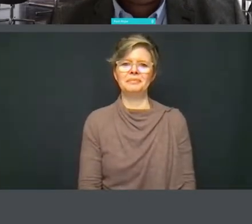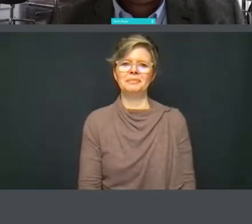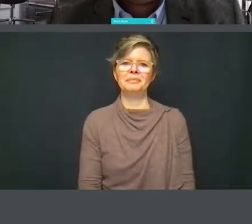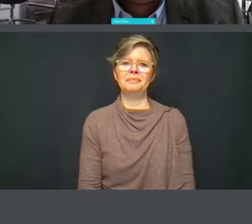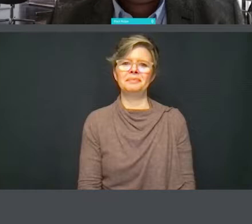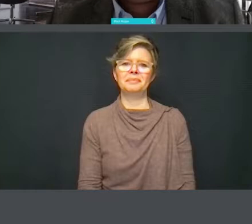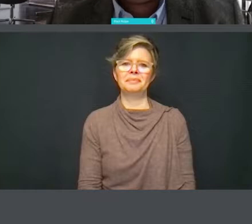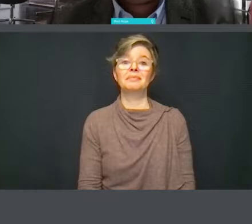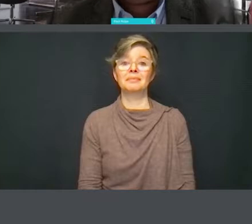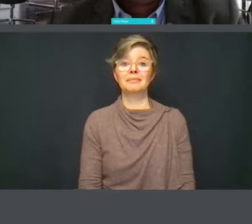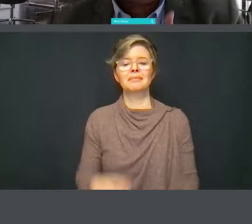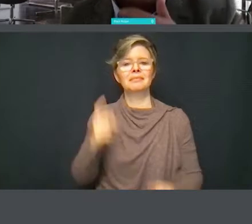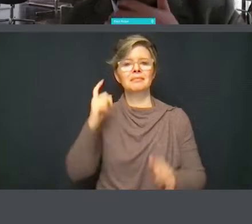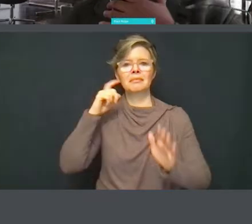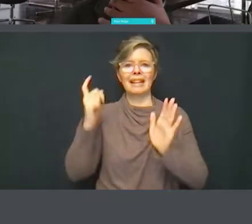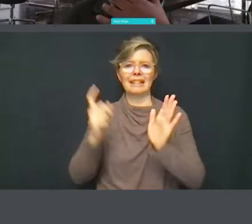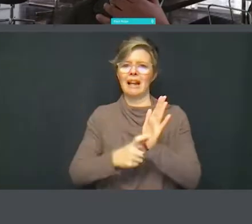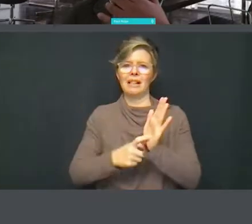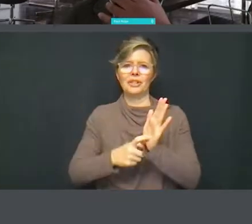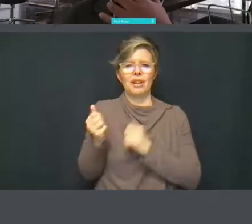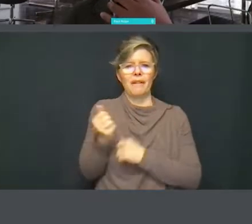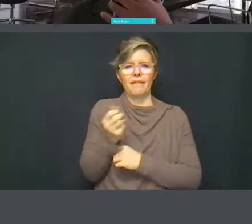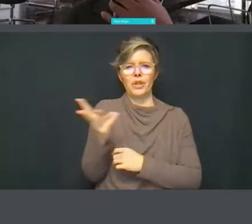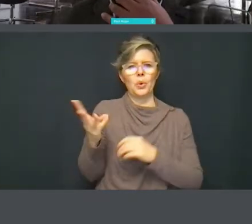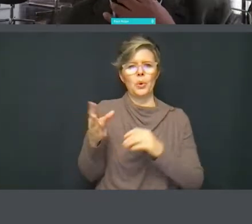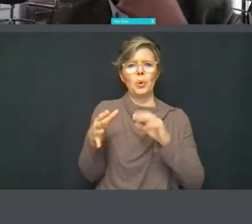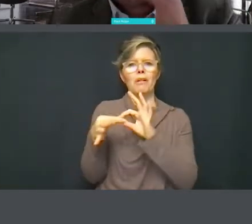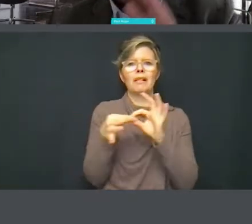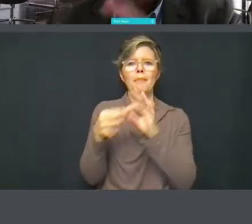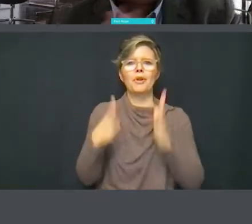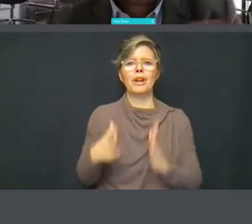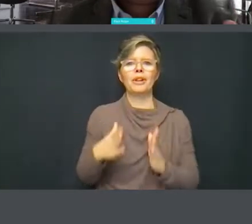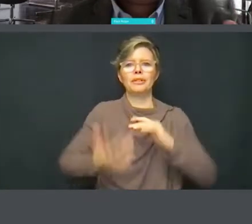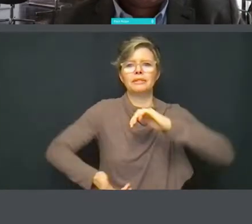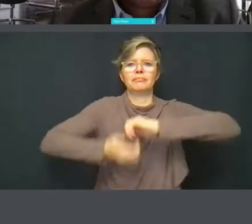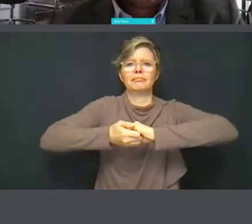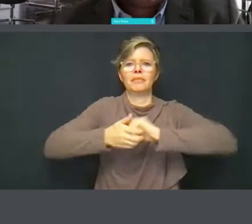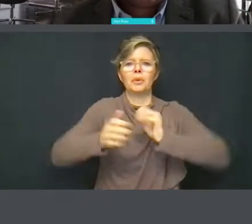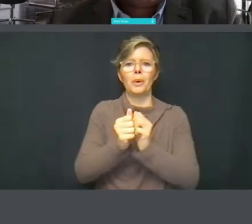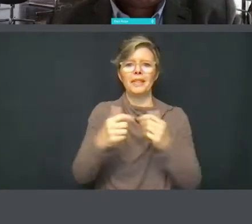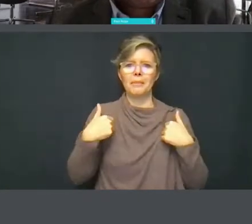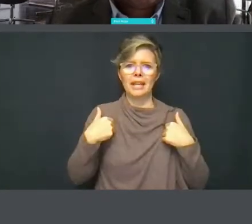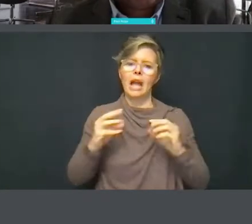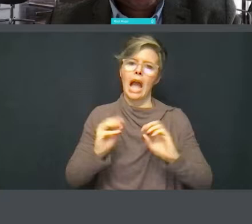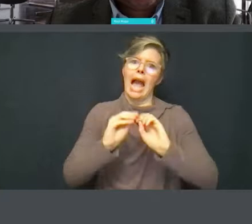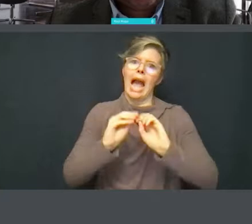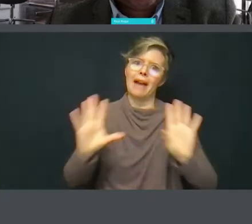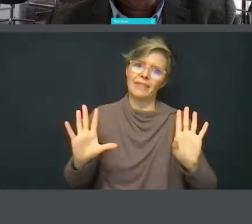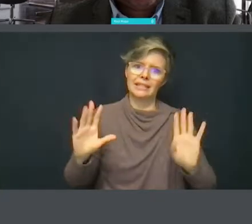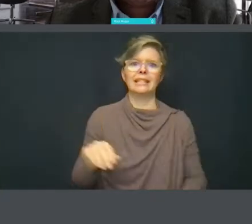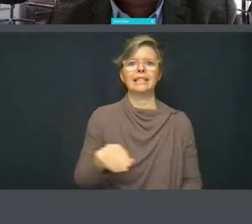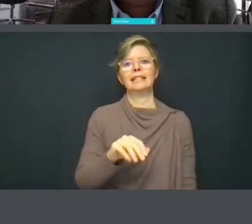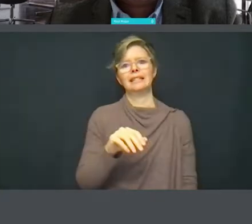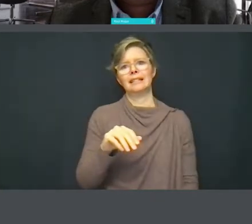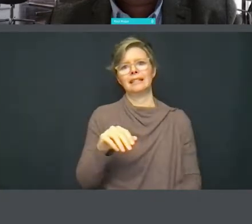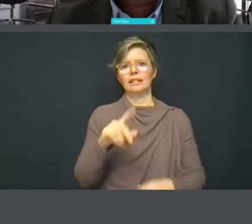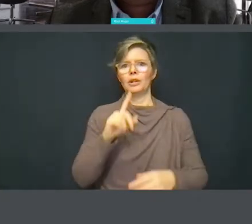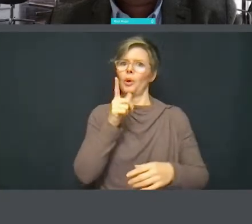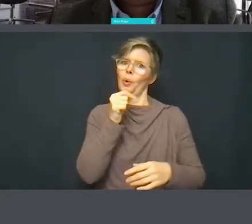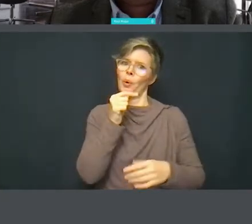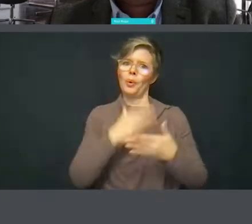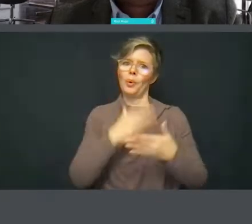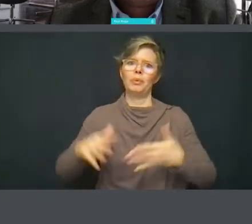and just some acknowledgments. I have collaborators in different parts of the country. I obviously want to definitely always